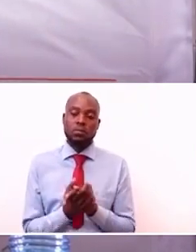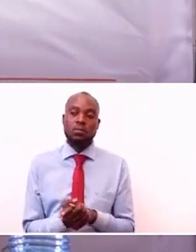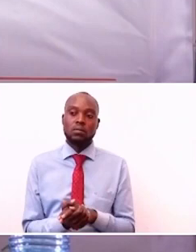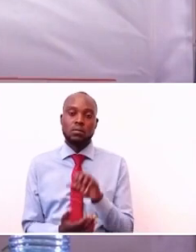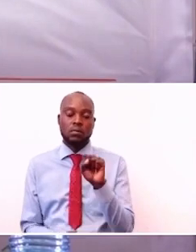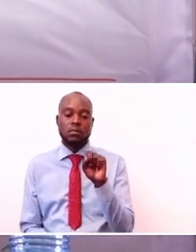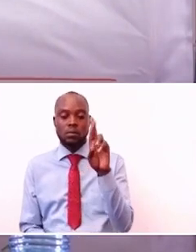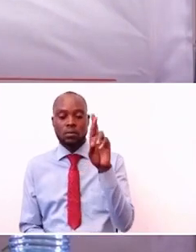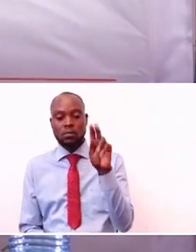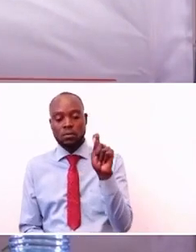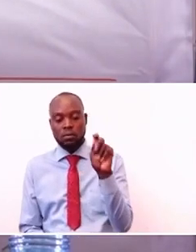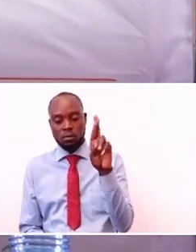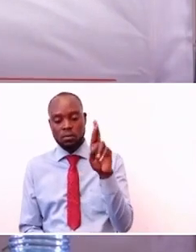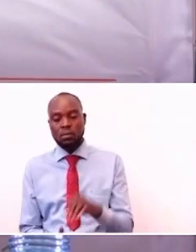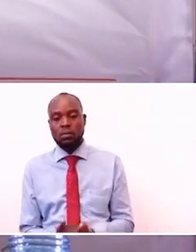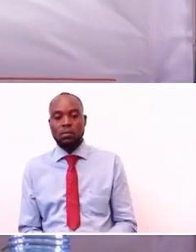SDRs.